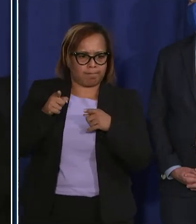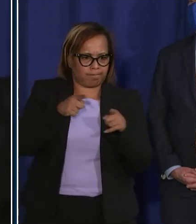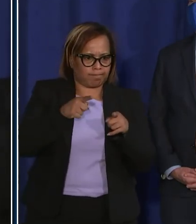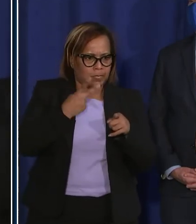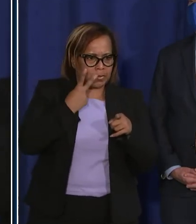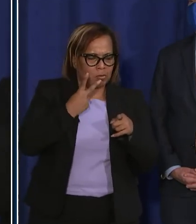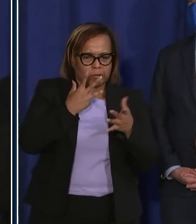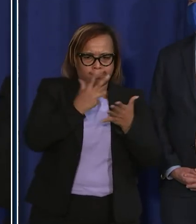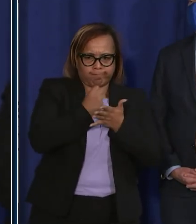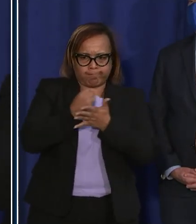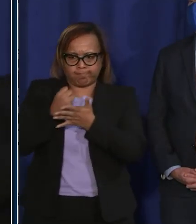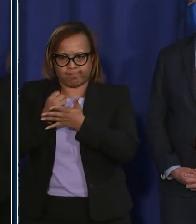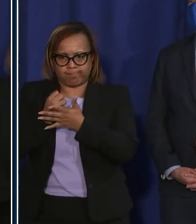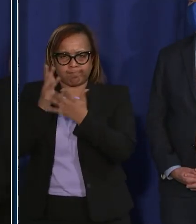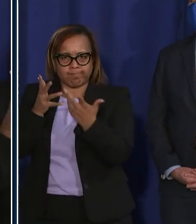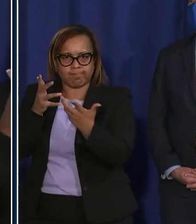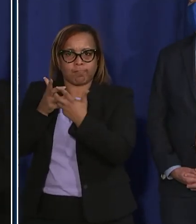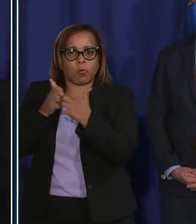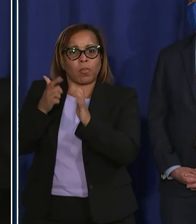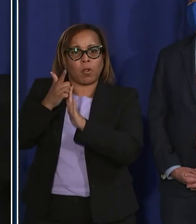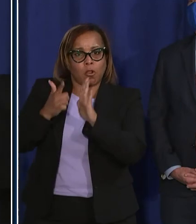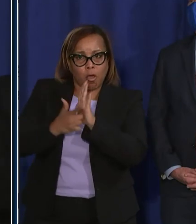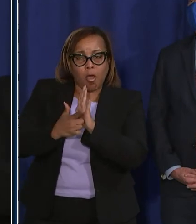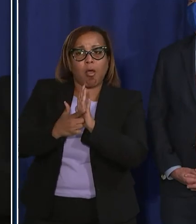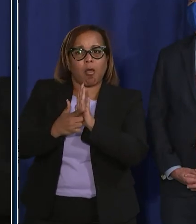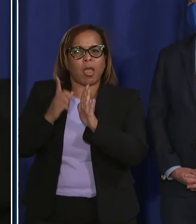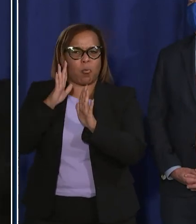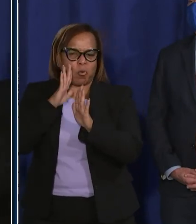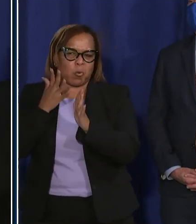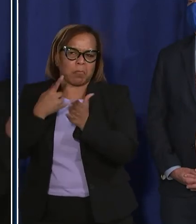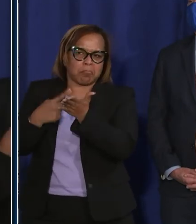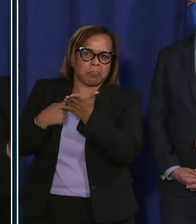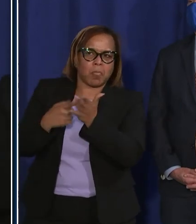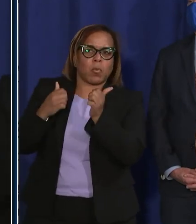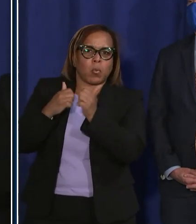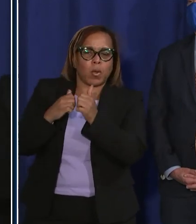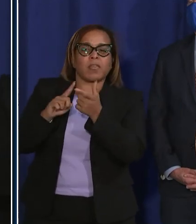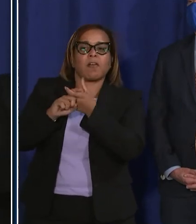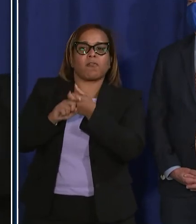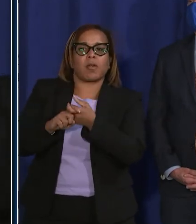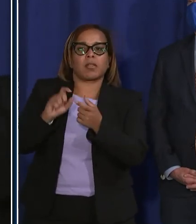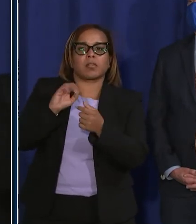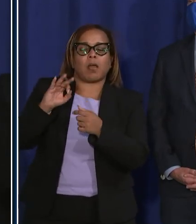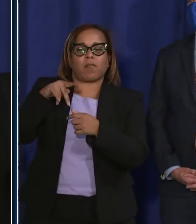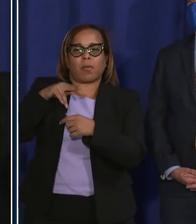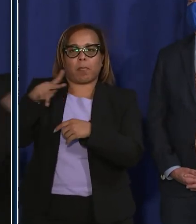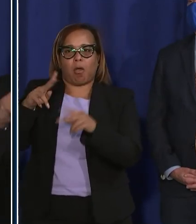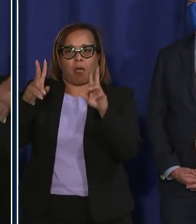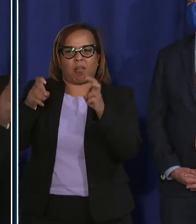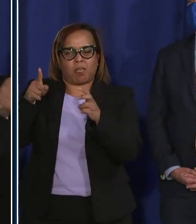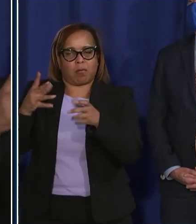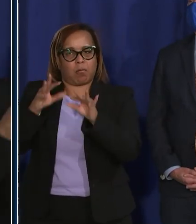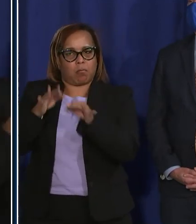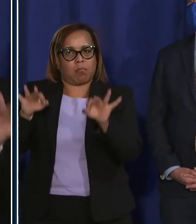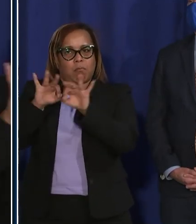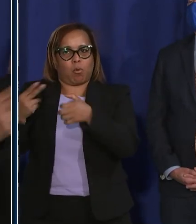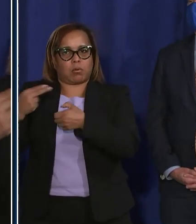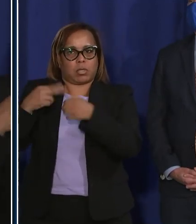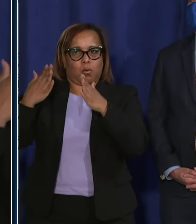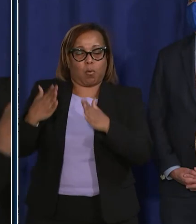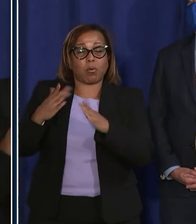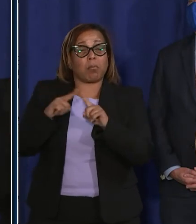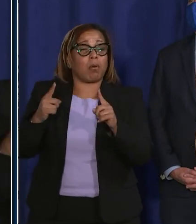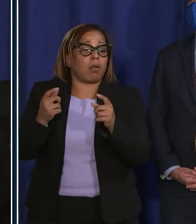there, consistent with the law, and obviously we'll be engaging with Friends of the Park because they're an important stakeholder here. But I think there's lots